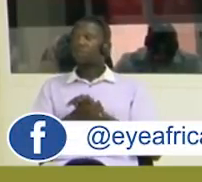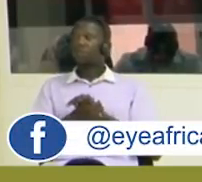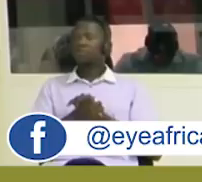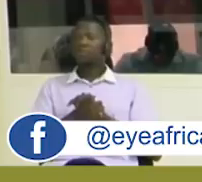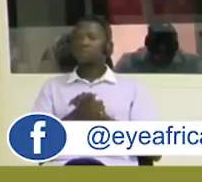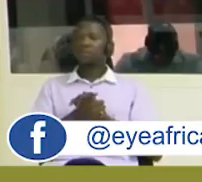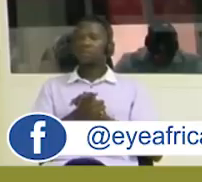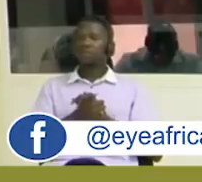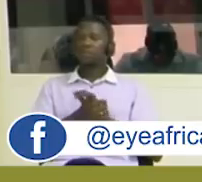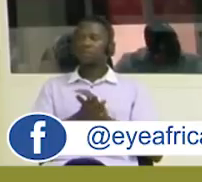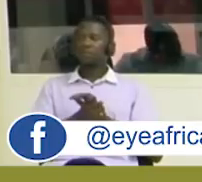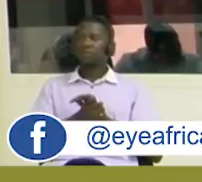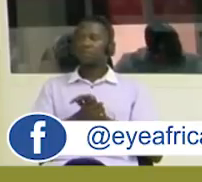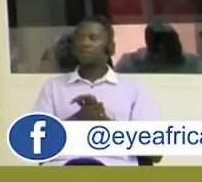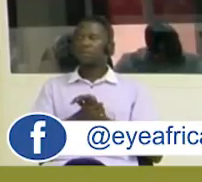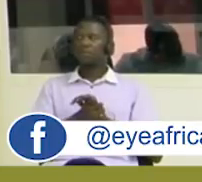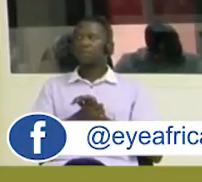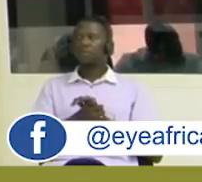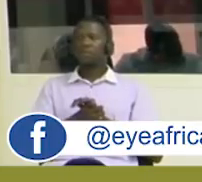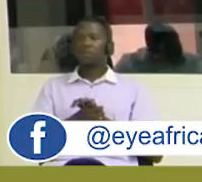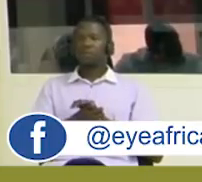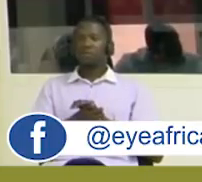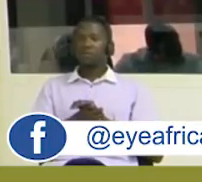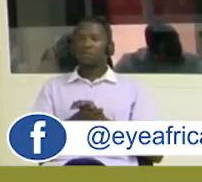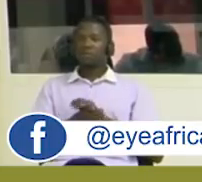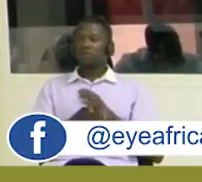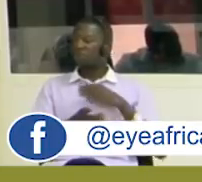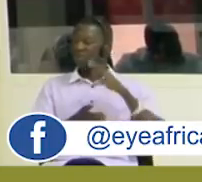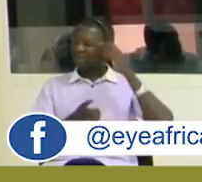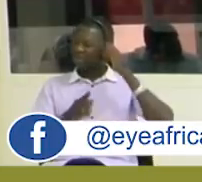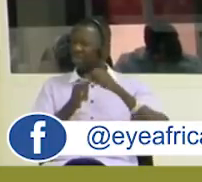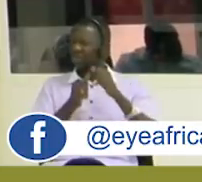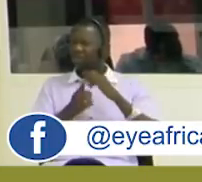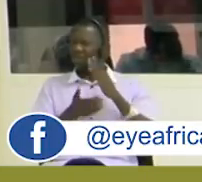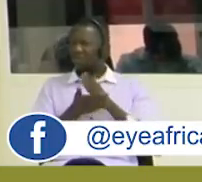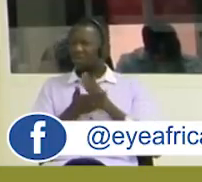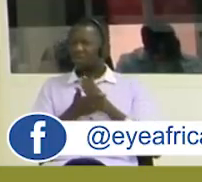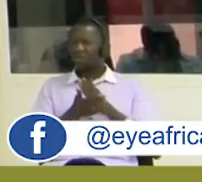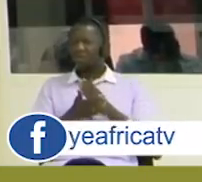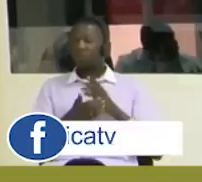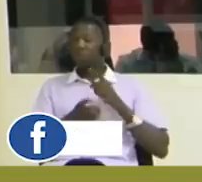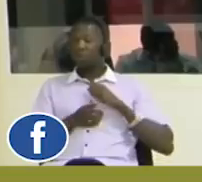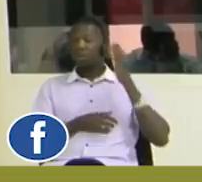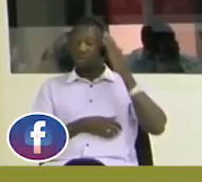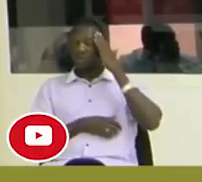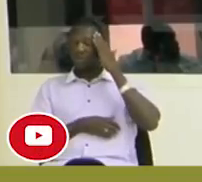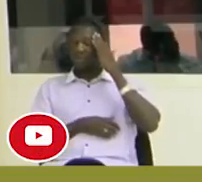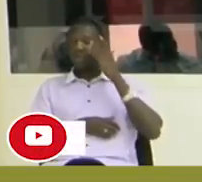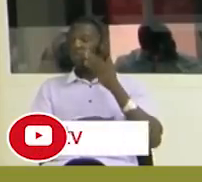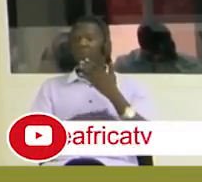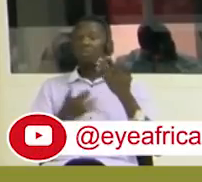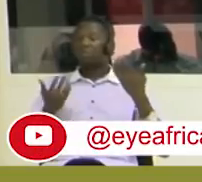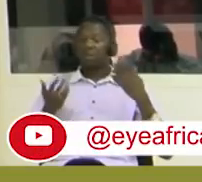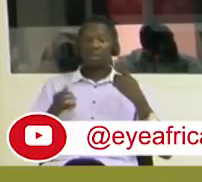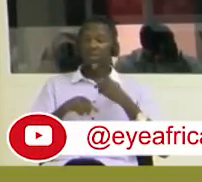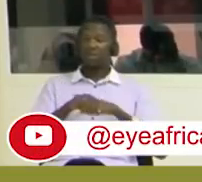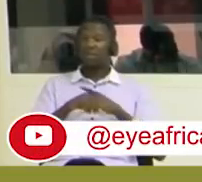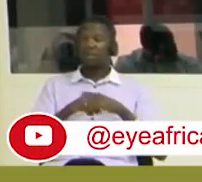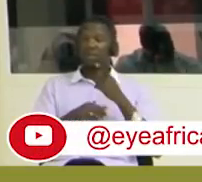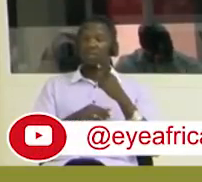Well, I cannot recall exactly, but what I do know, on several occasions, as he